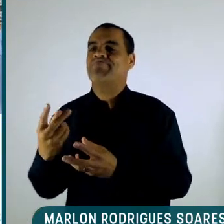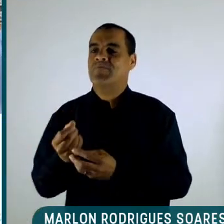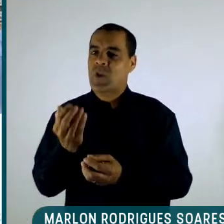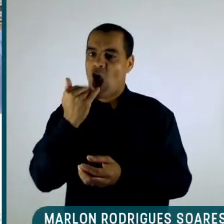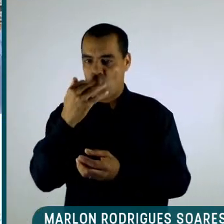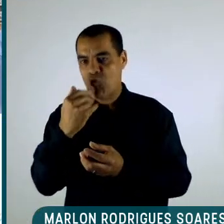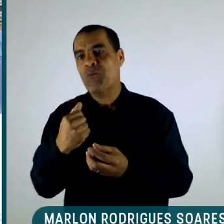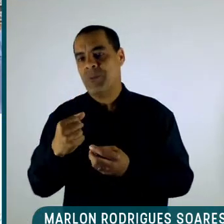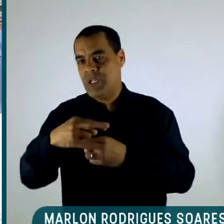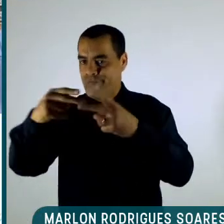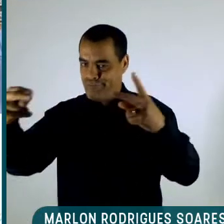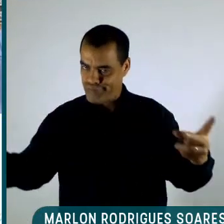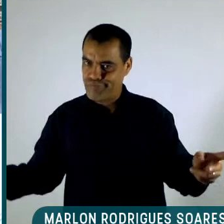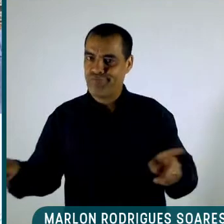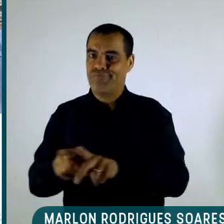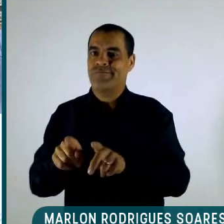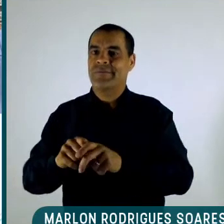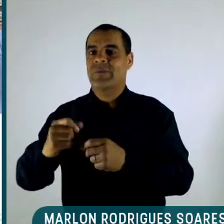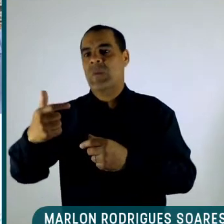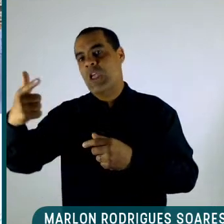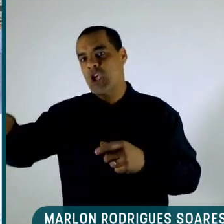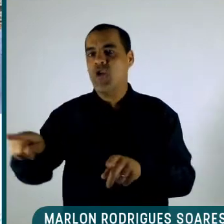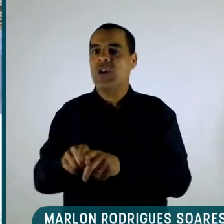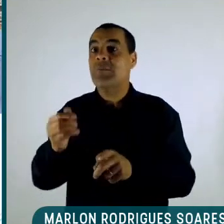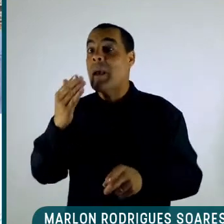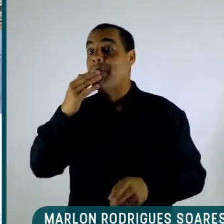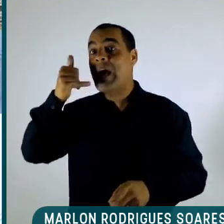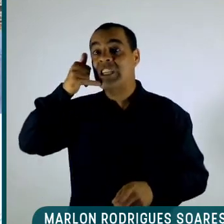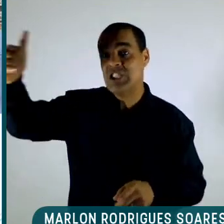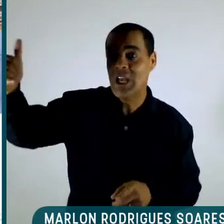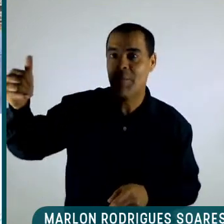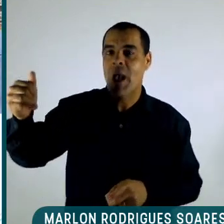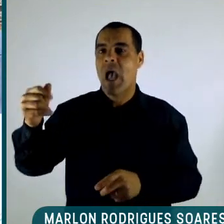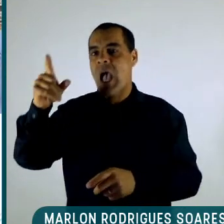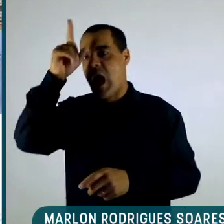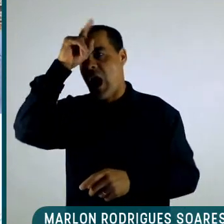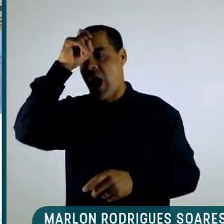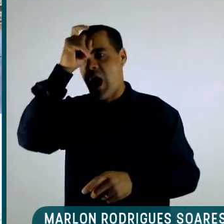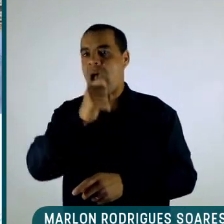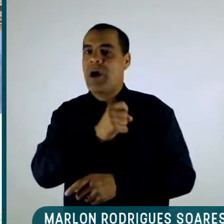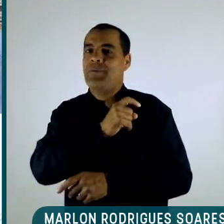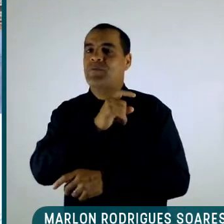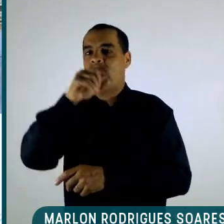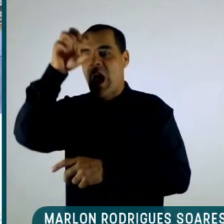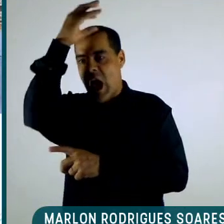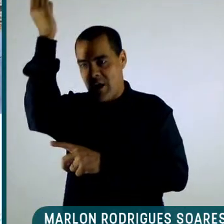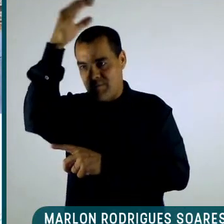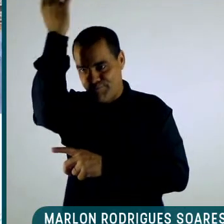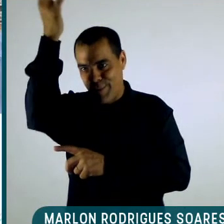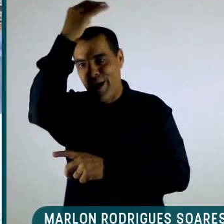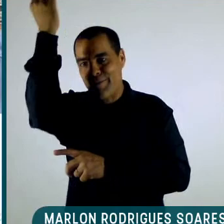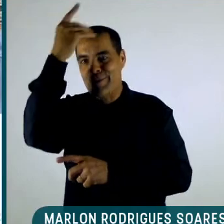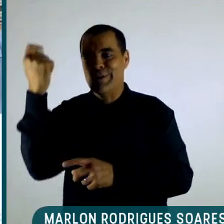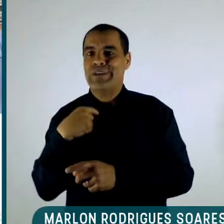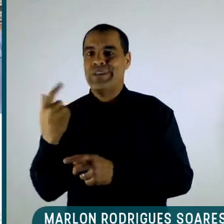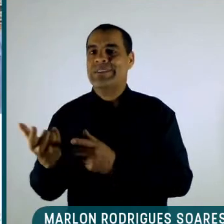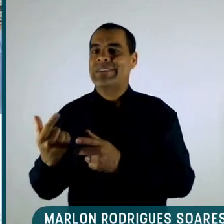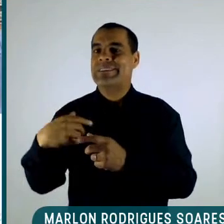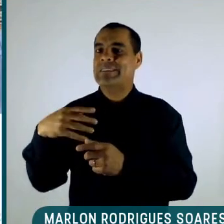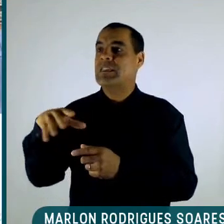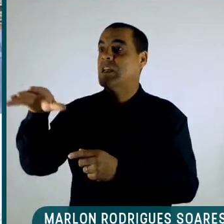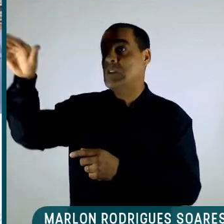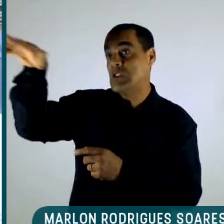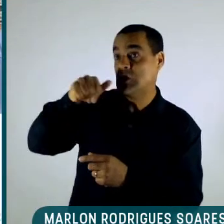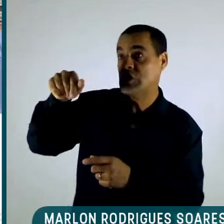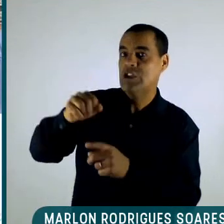come. And the third most important one is to call the ambulance service in a situation of help. Then we face this first problem. The service